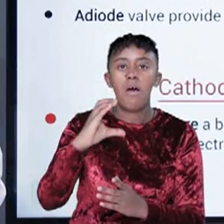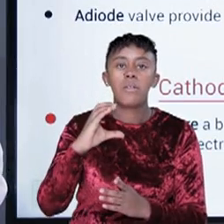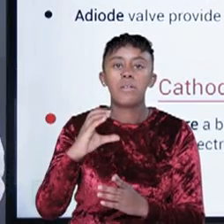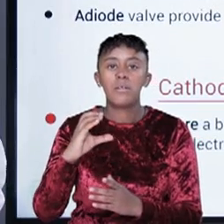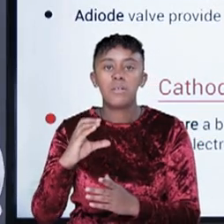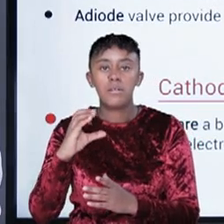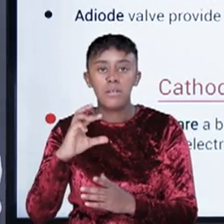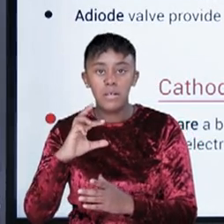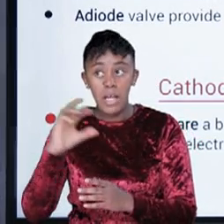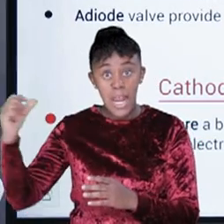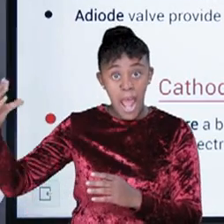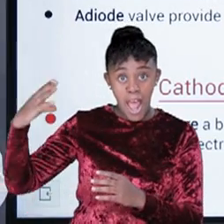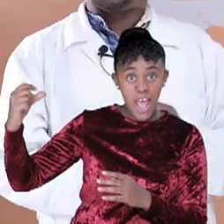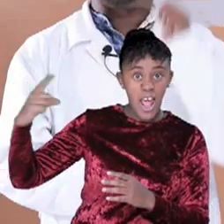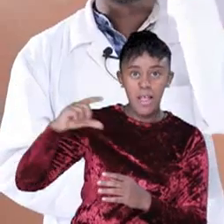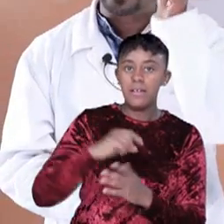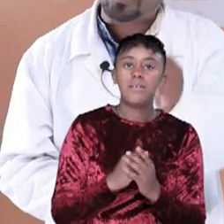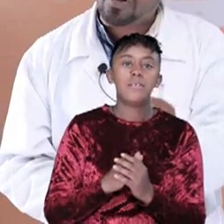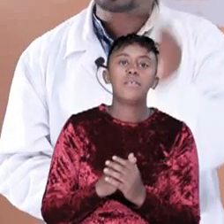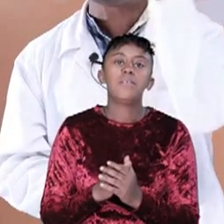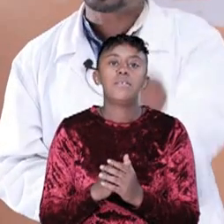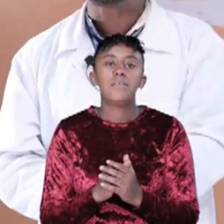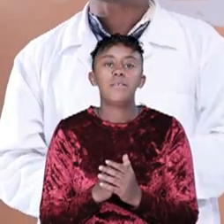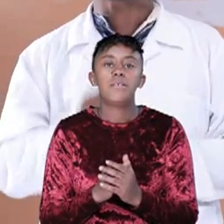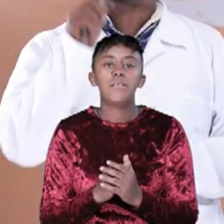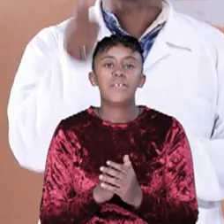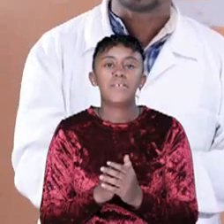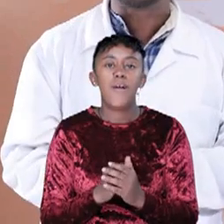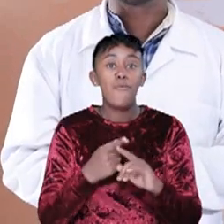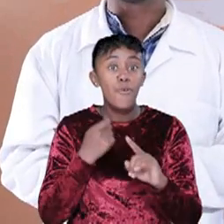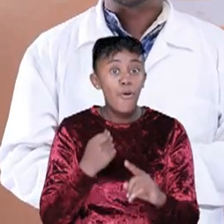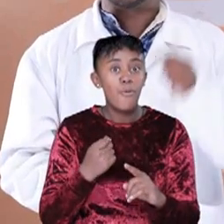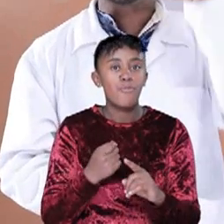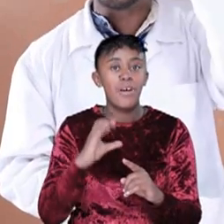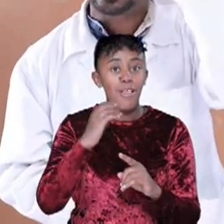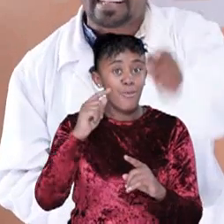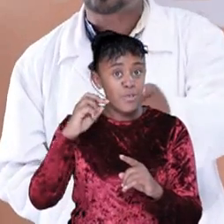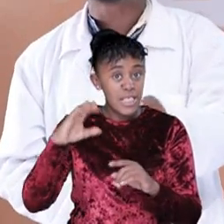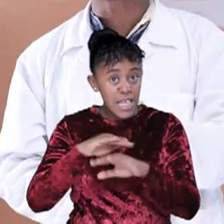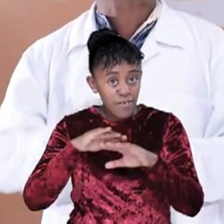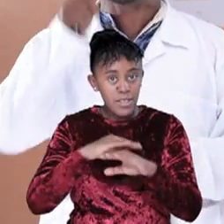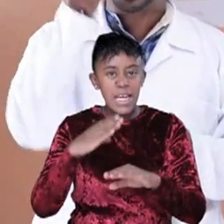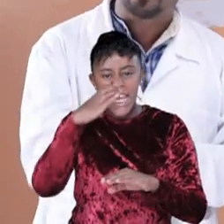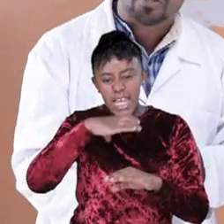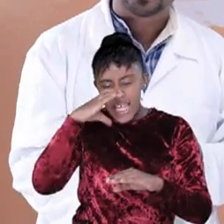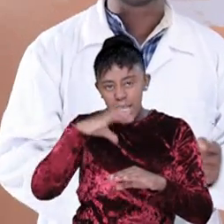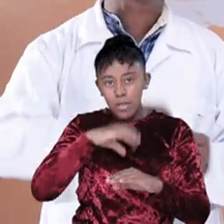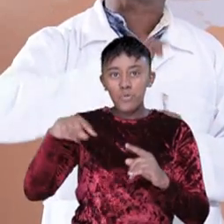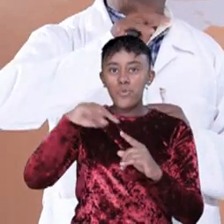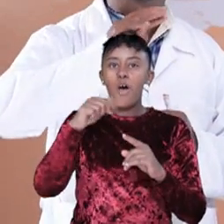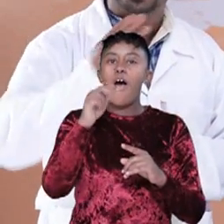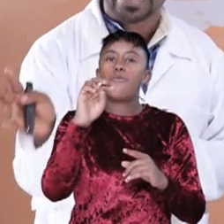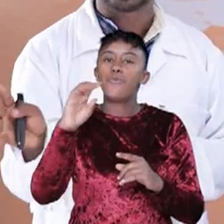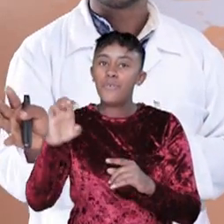Cathode rays produced after electron is emitted from the cathode surface and heated to the anode